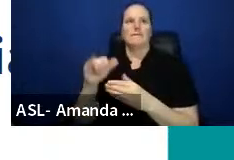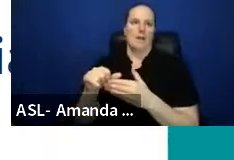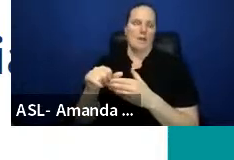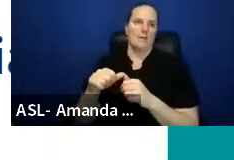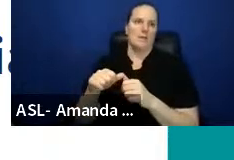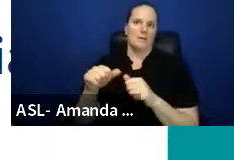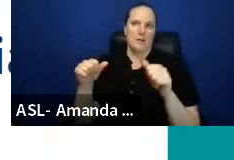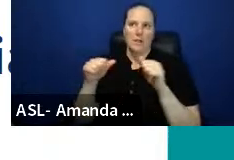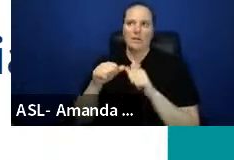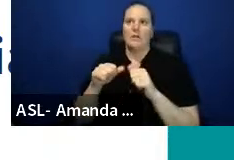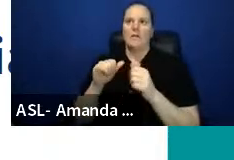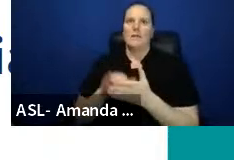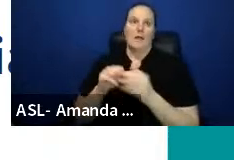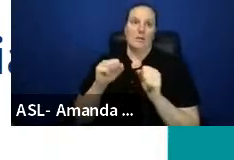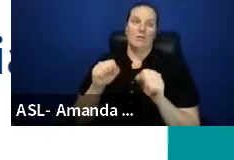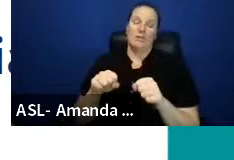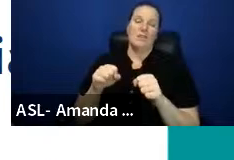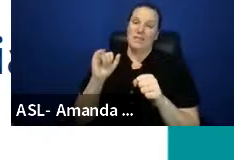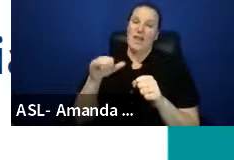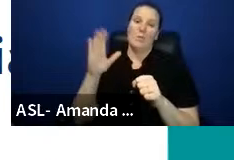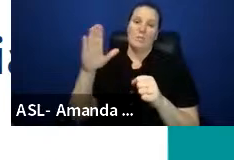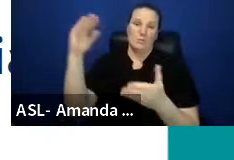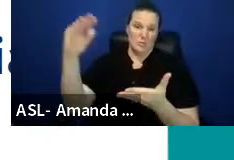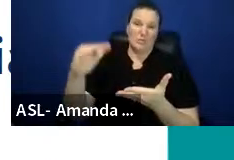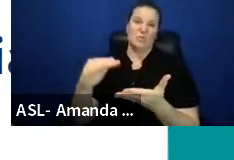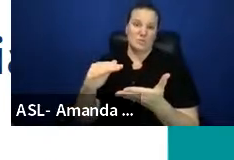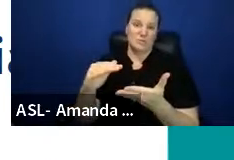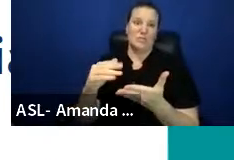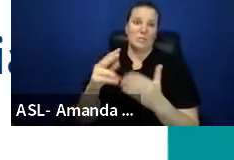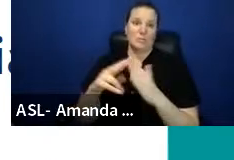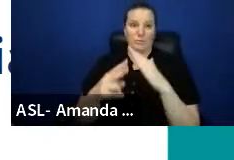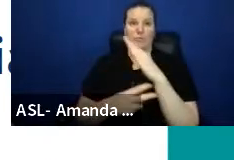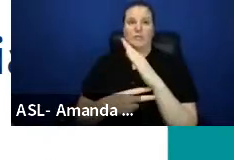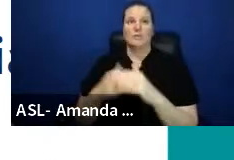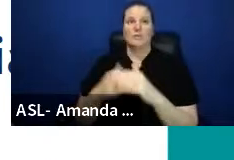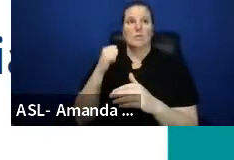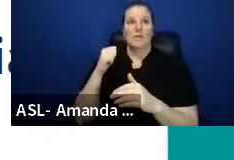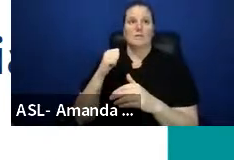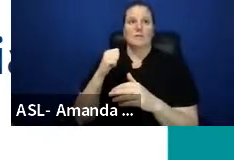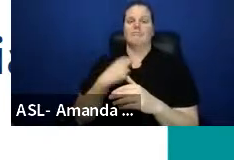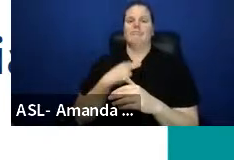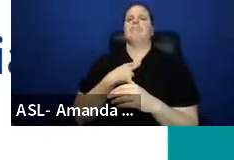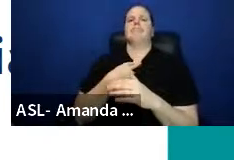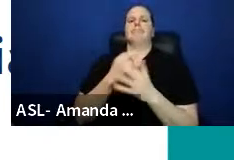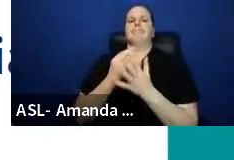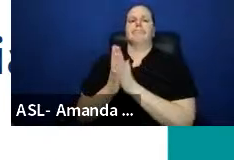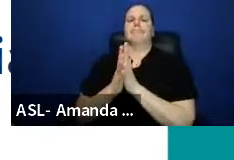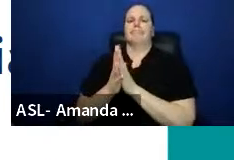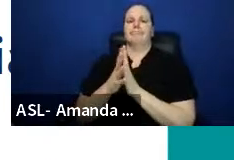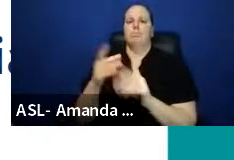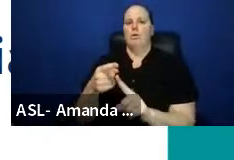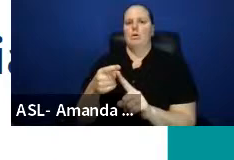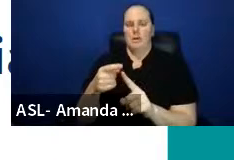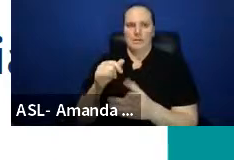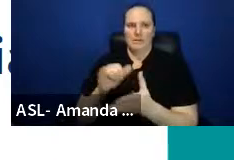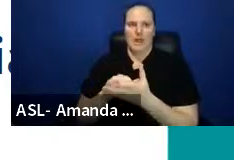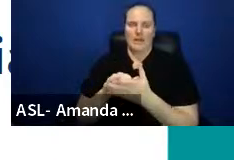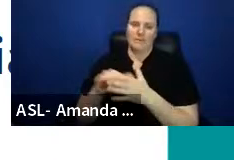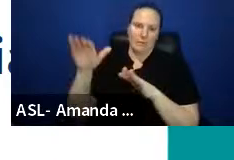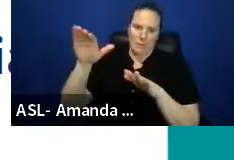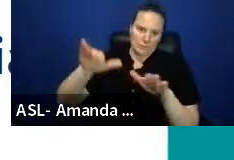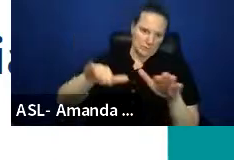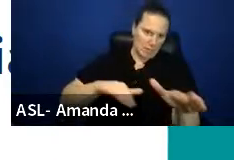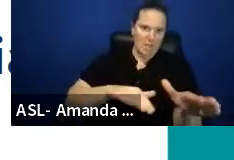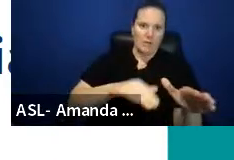could significantly, it would reduce, the bridge wouldn't be the choke point. It flows down, and